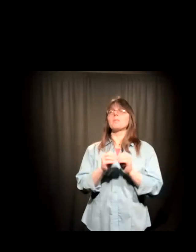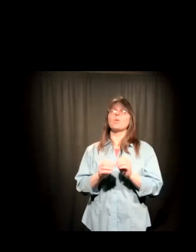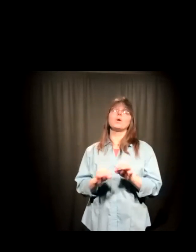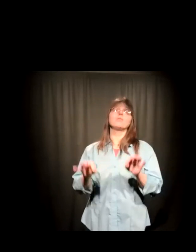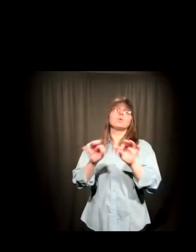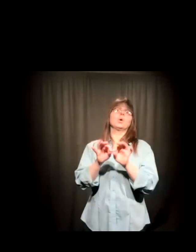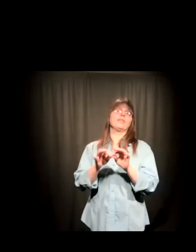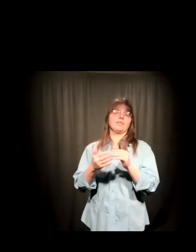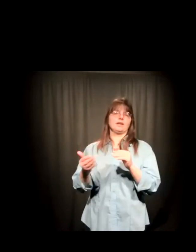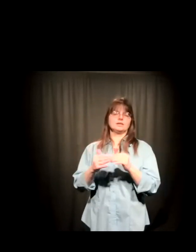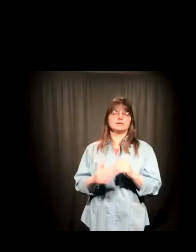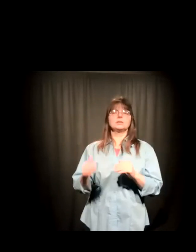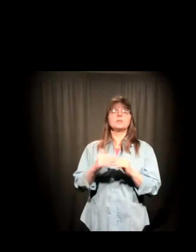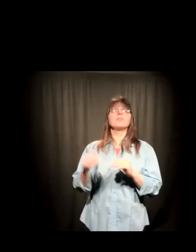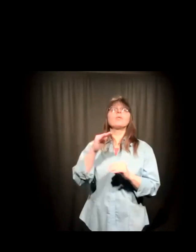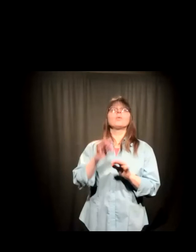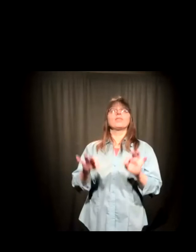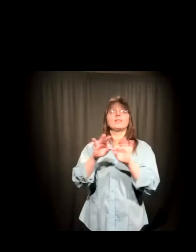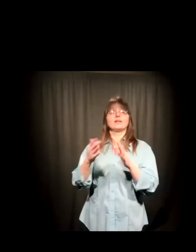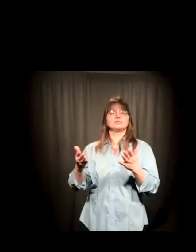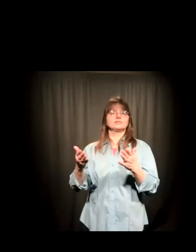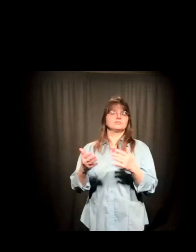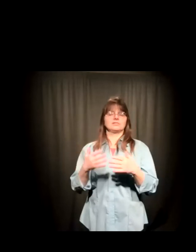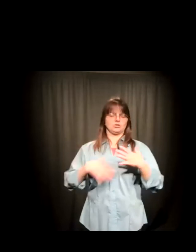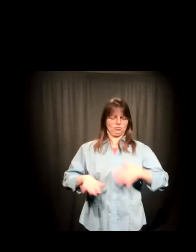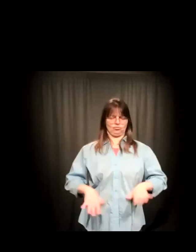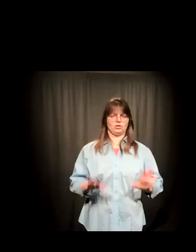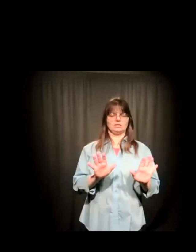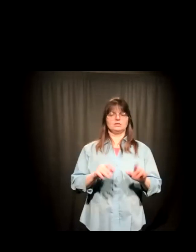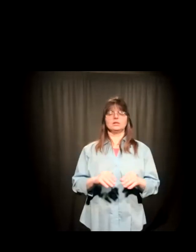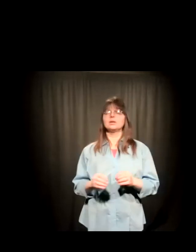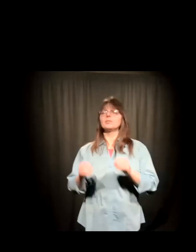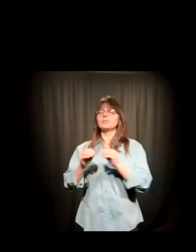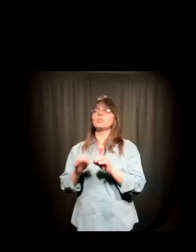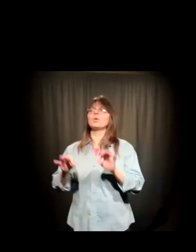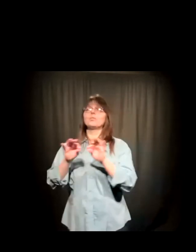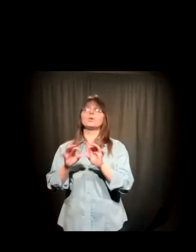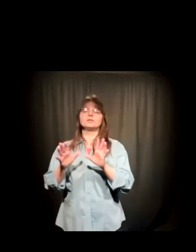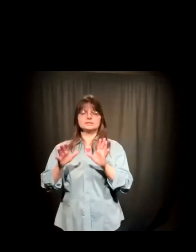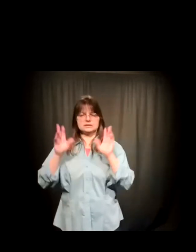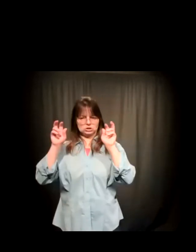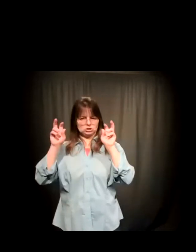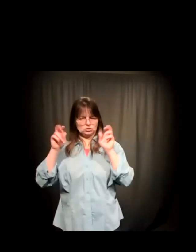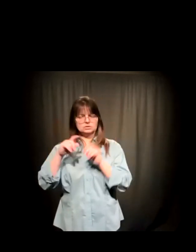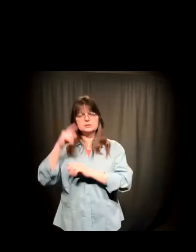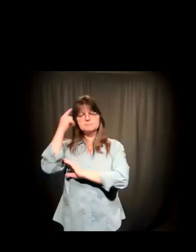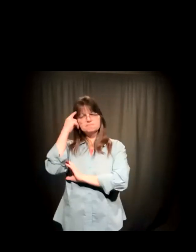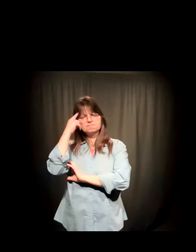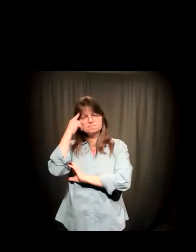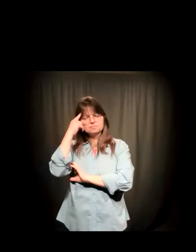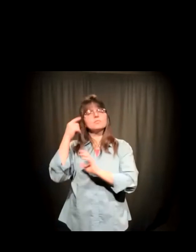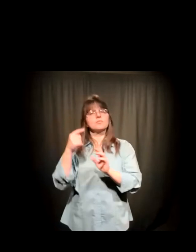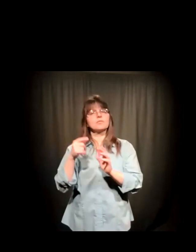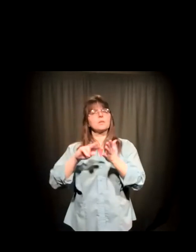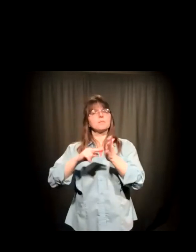more pressing issues on the mind. There was a shimmer of purpose throughout